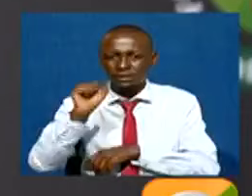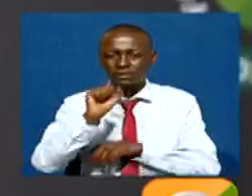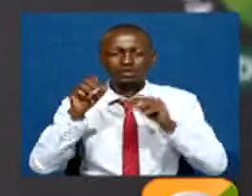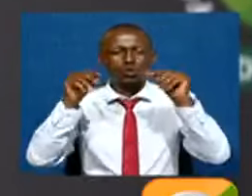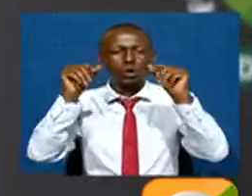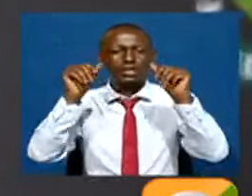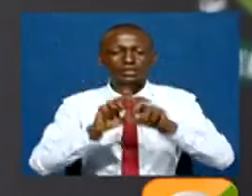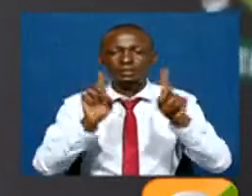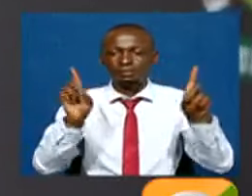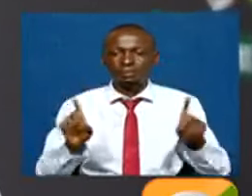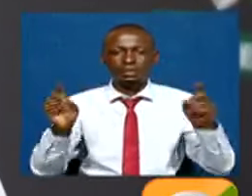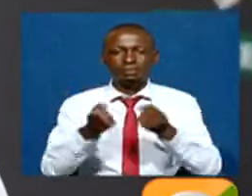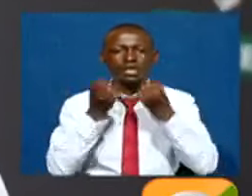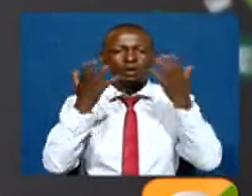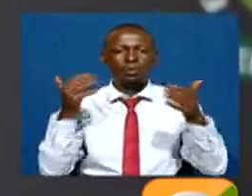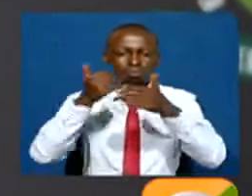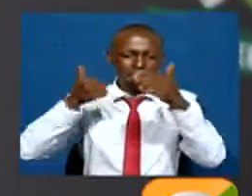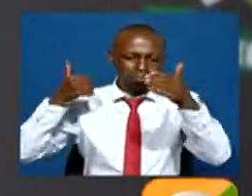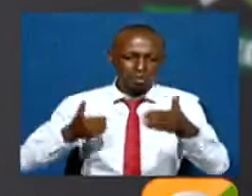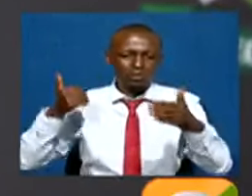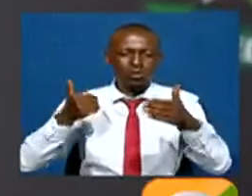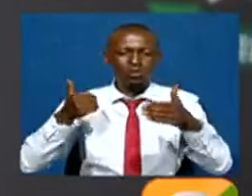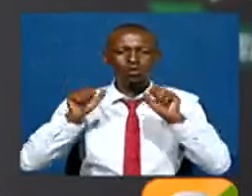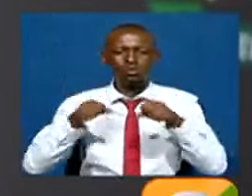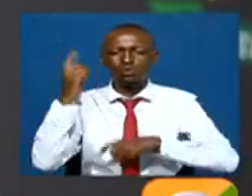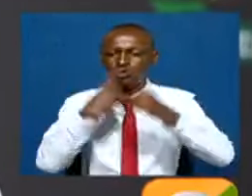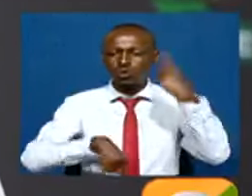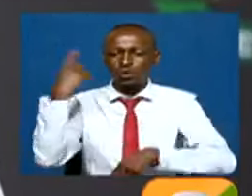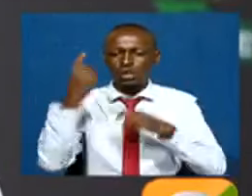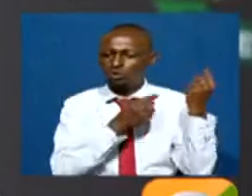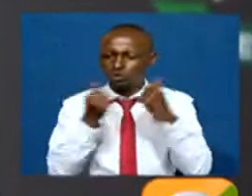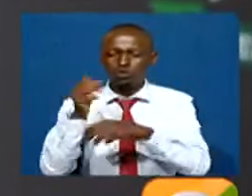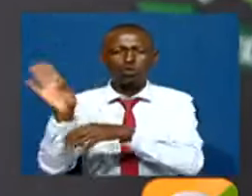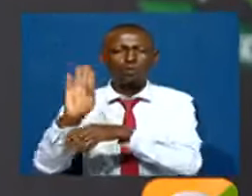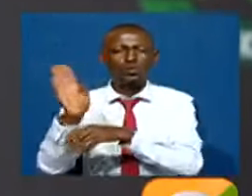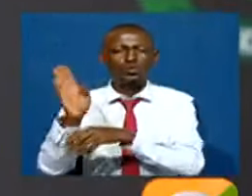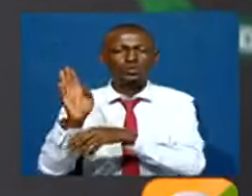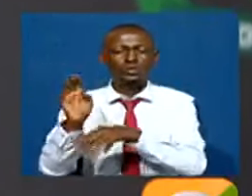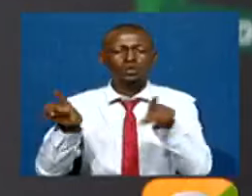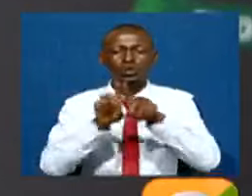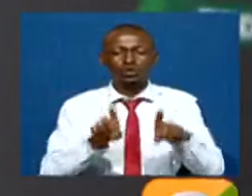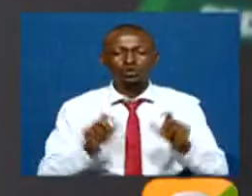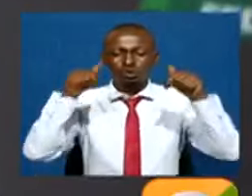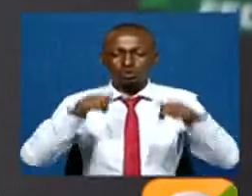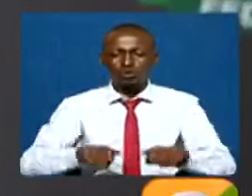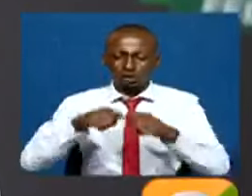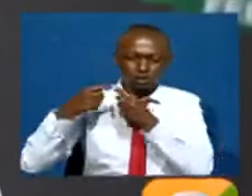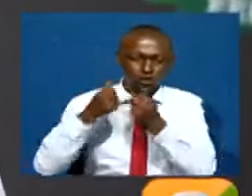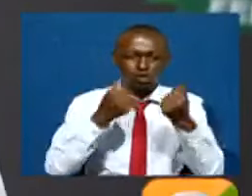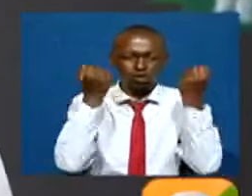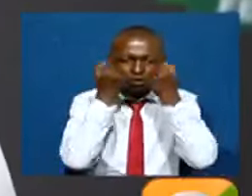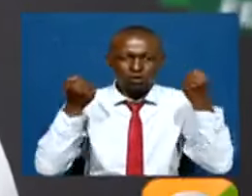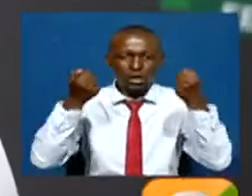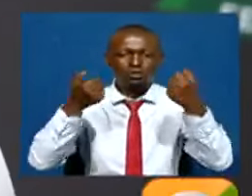But like I said, we should clearly win against Burundi, and today a win against Ivory Coast would put us in a